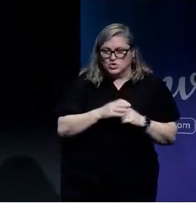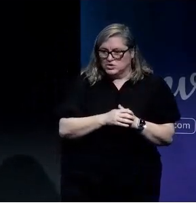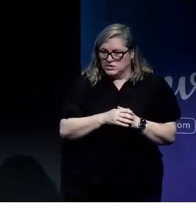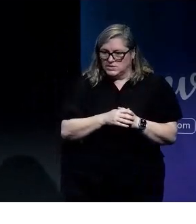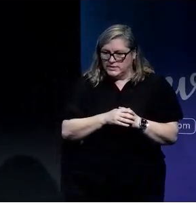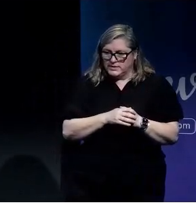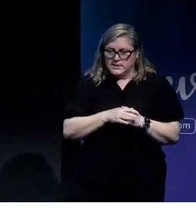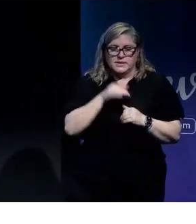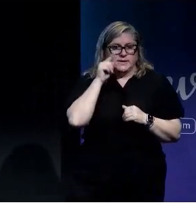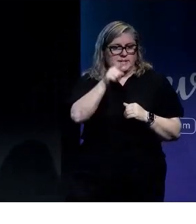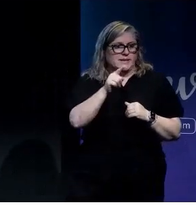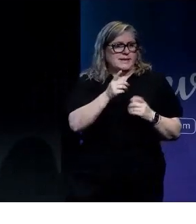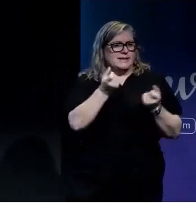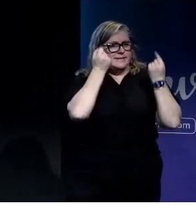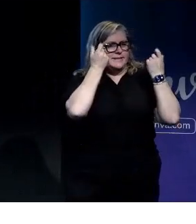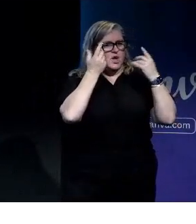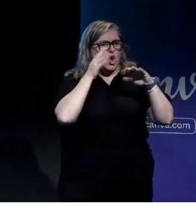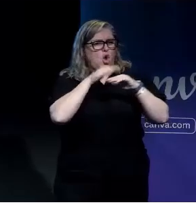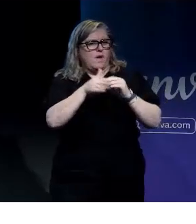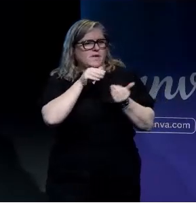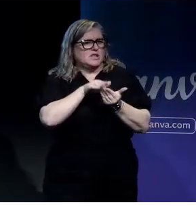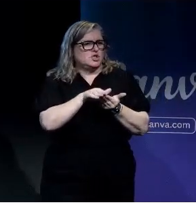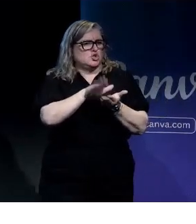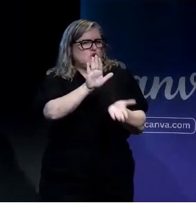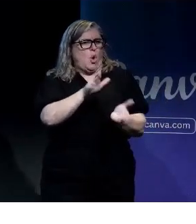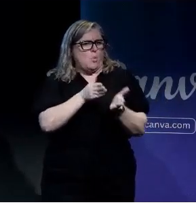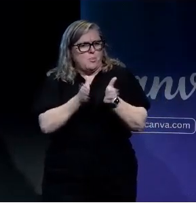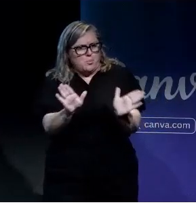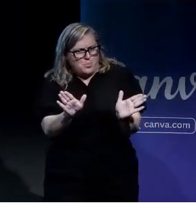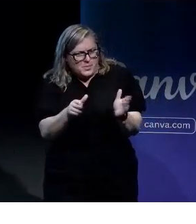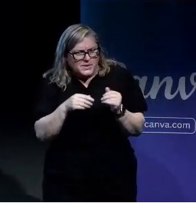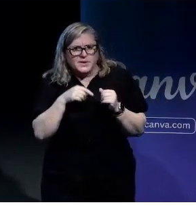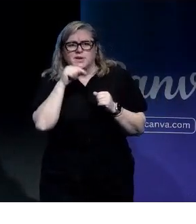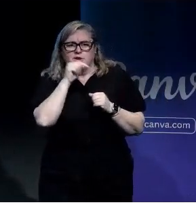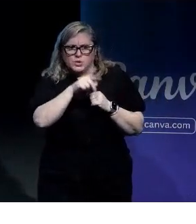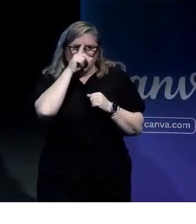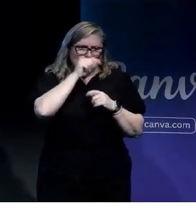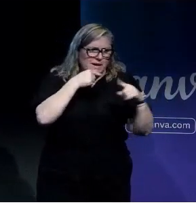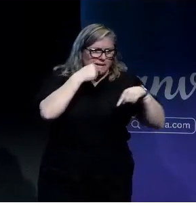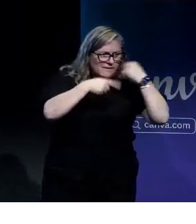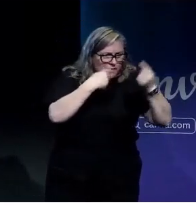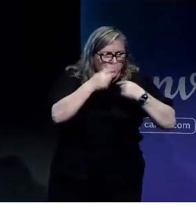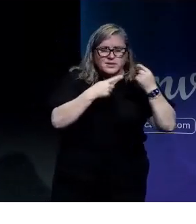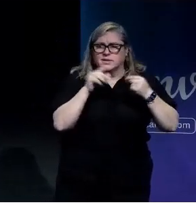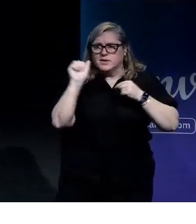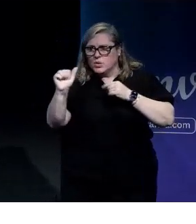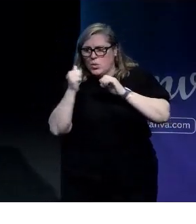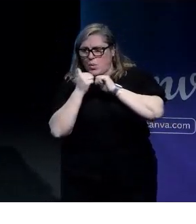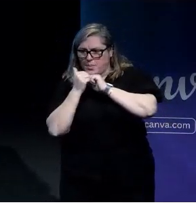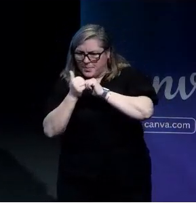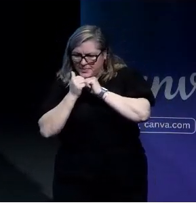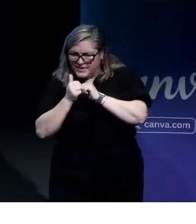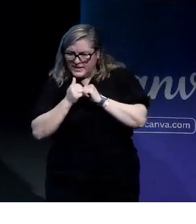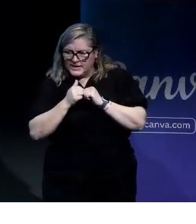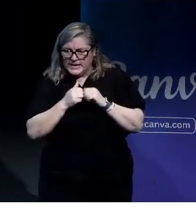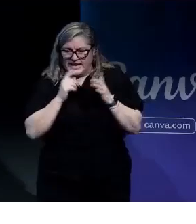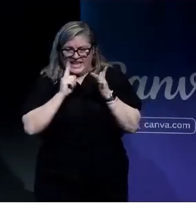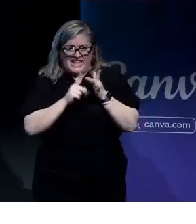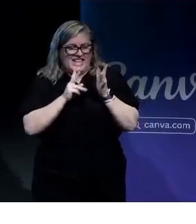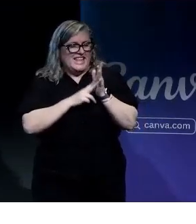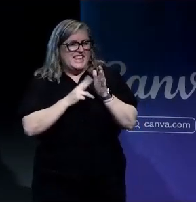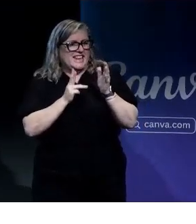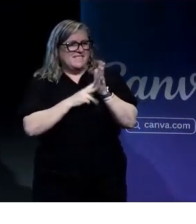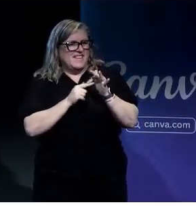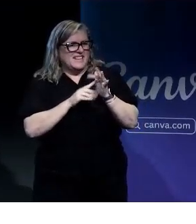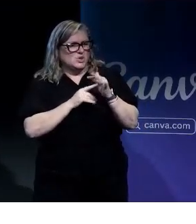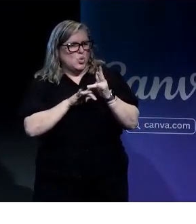the scope. We have a handy decision tree that's coming later on that you can share with your procurement partners. Inventorying your